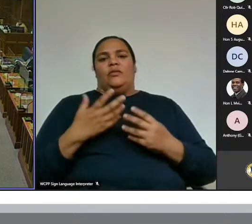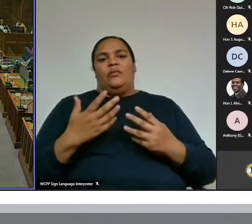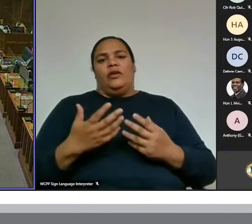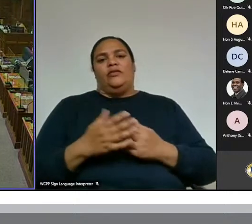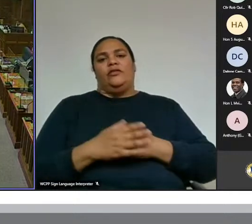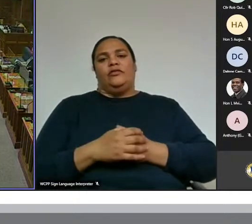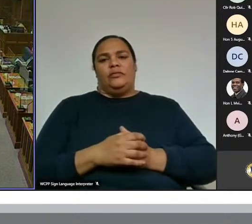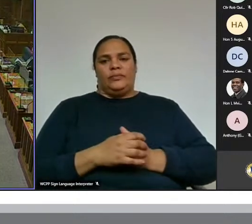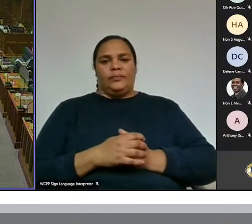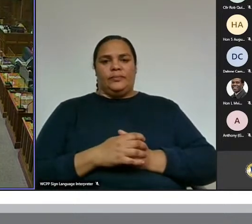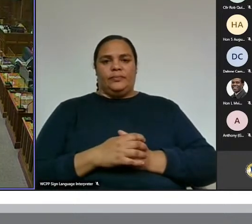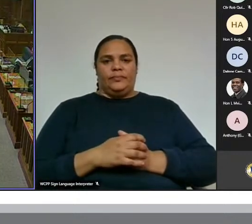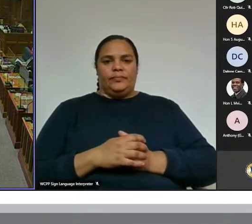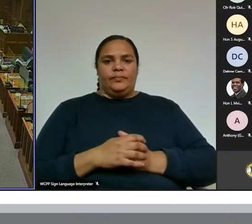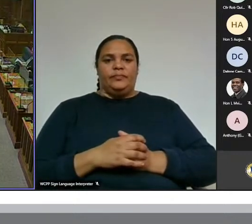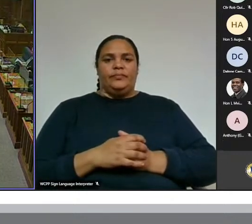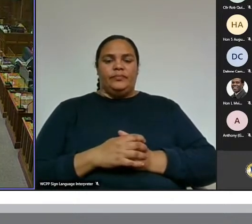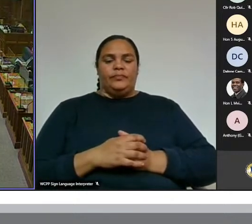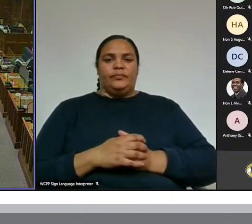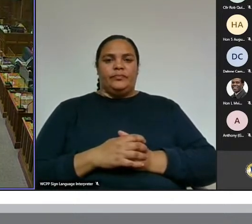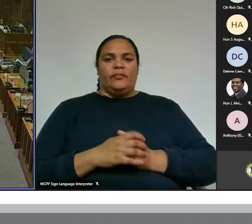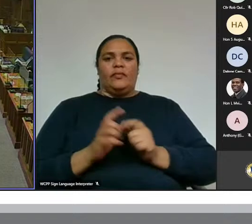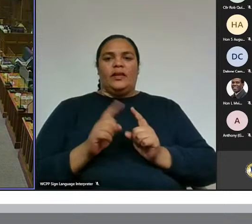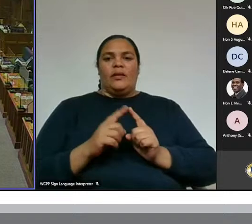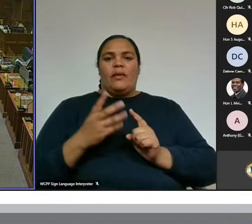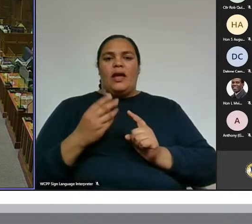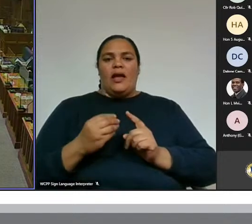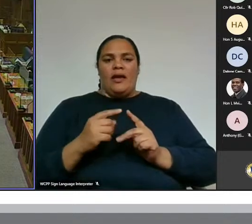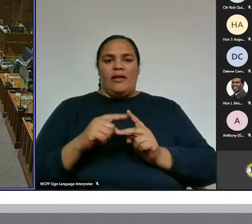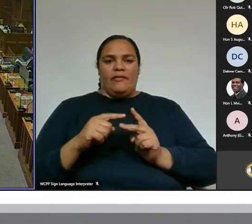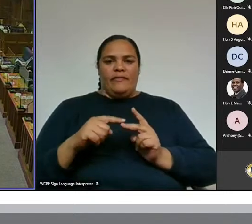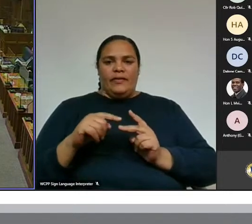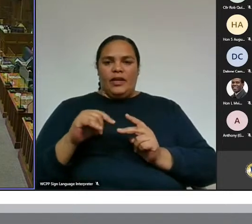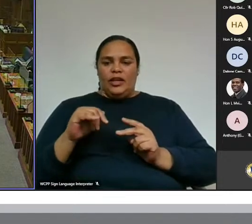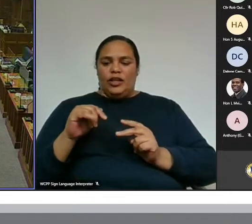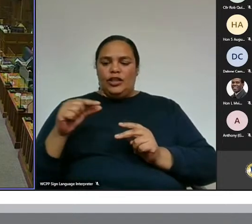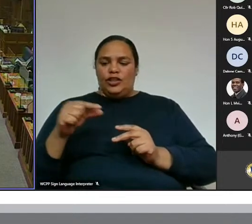Johan. And then we have Mr. G. Lang,